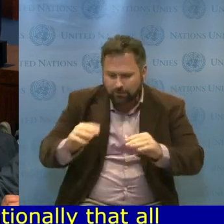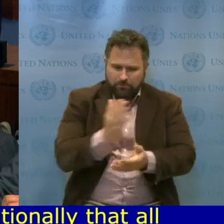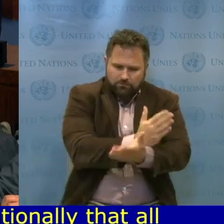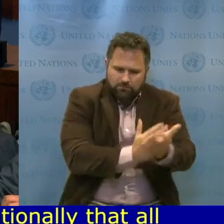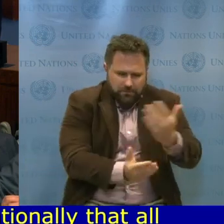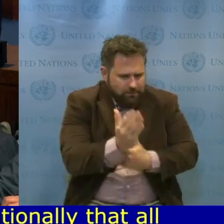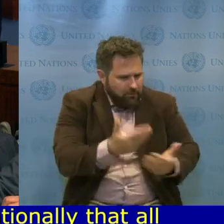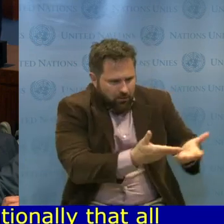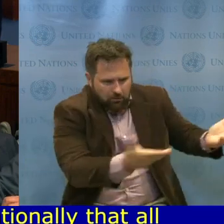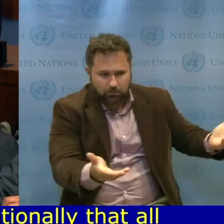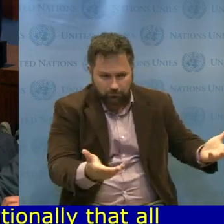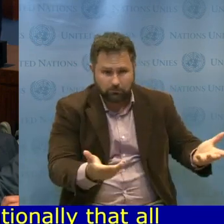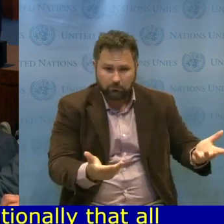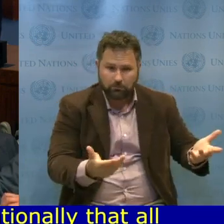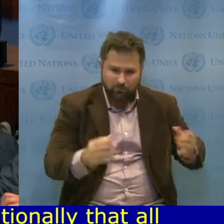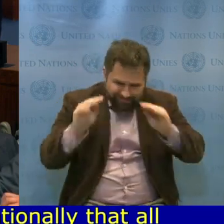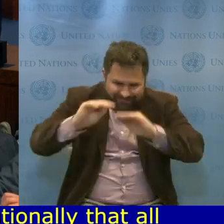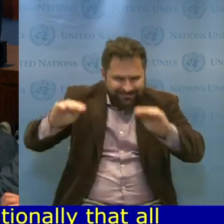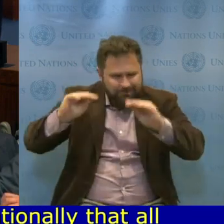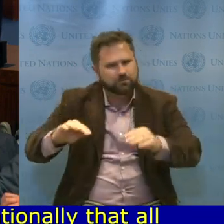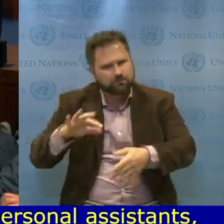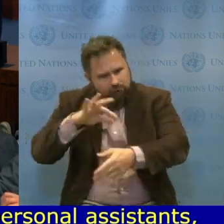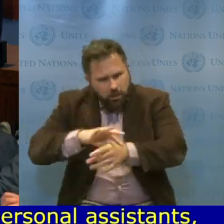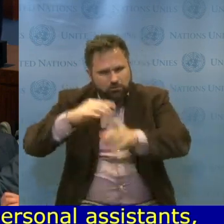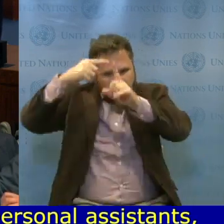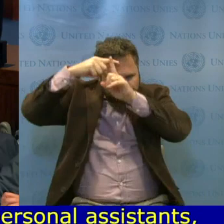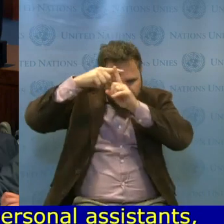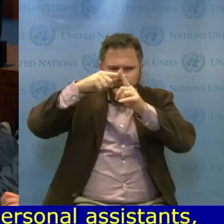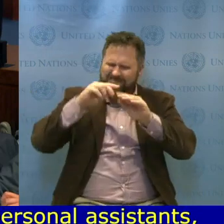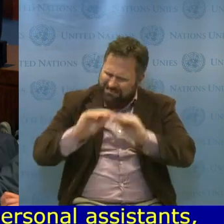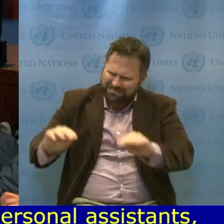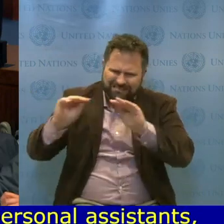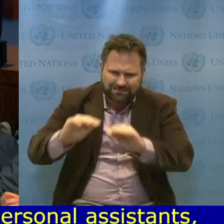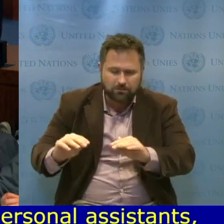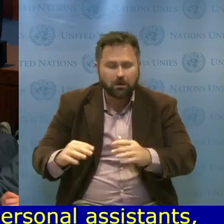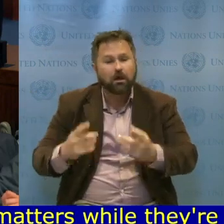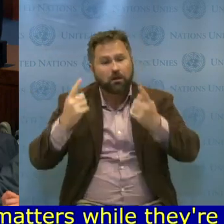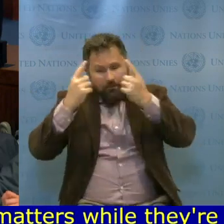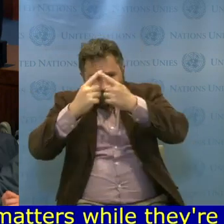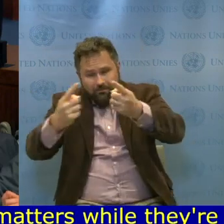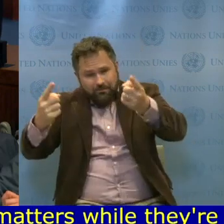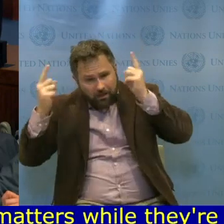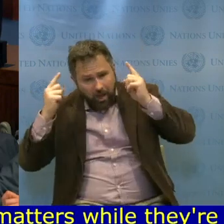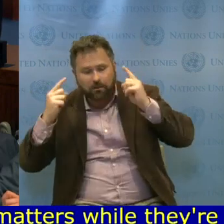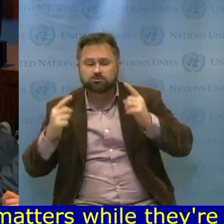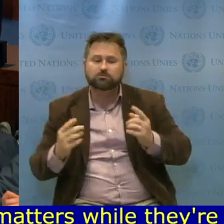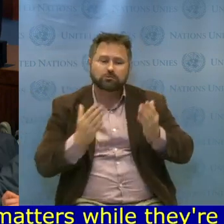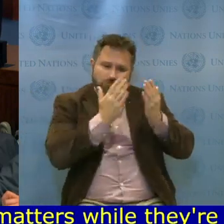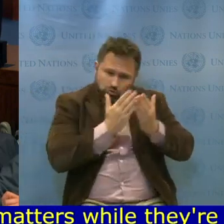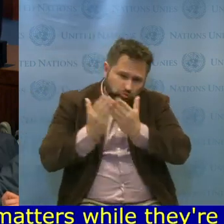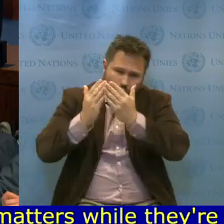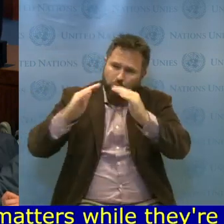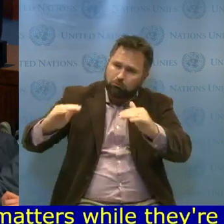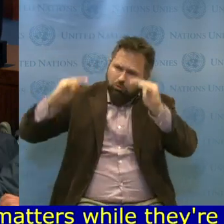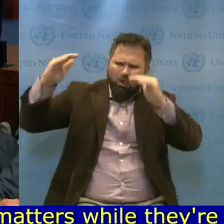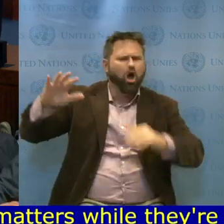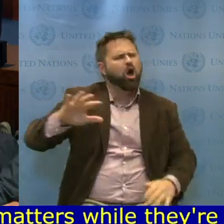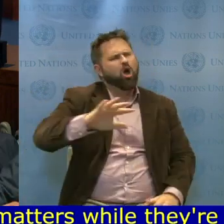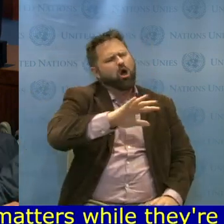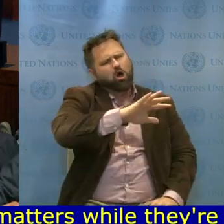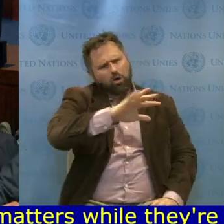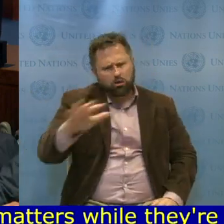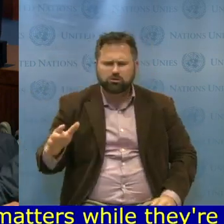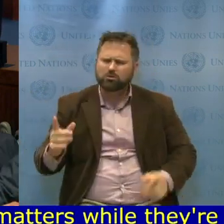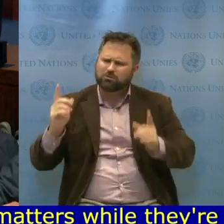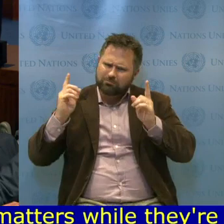their profession. Colleges, third level education institutes, third level schools all have to have people with